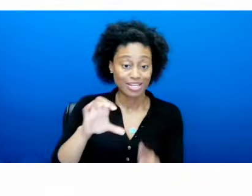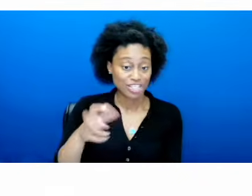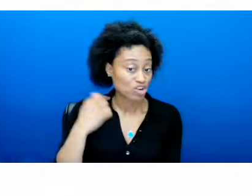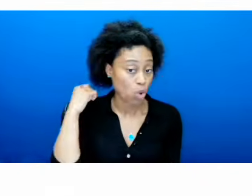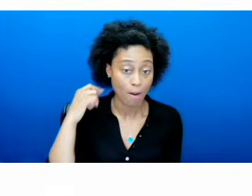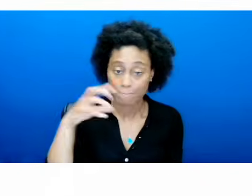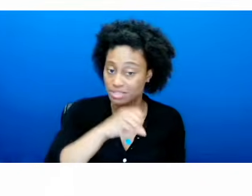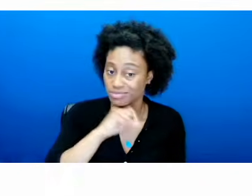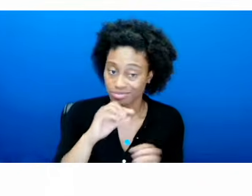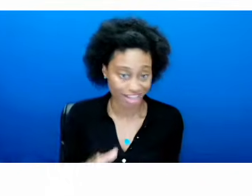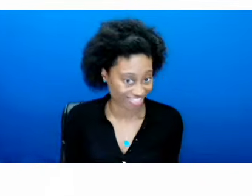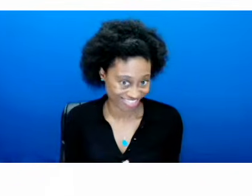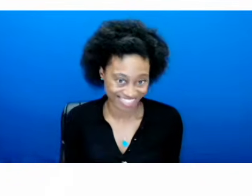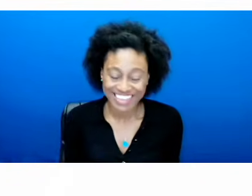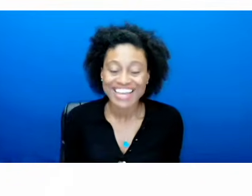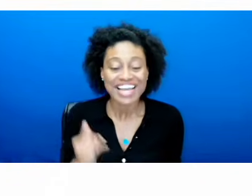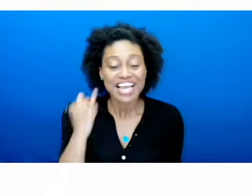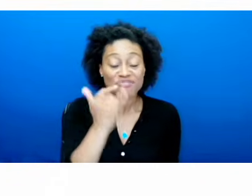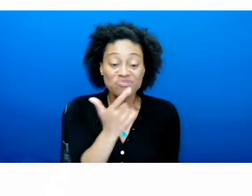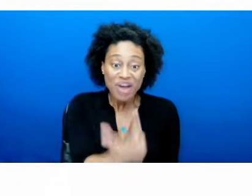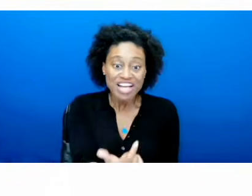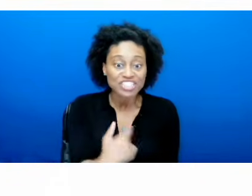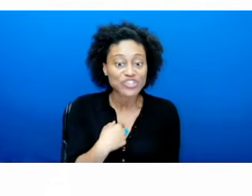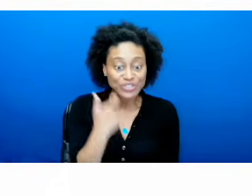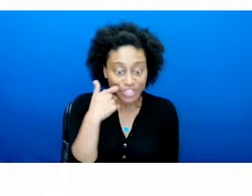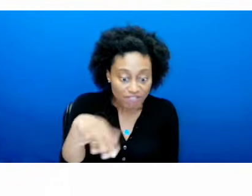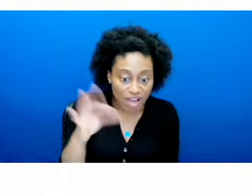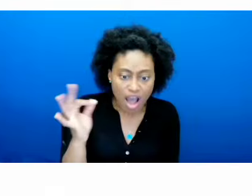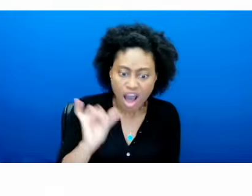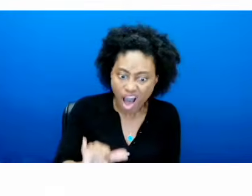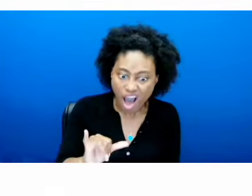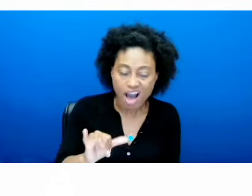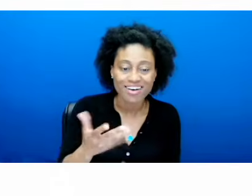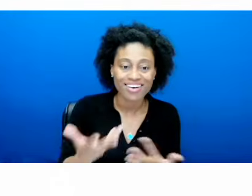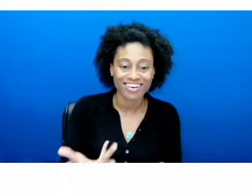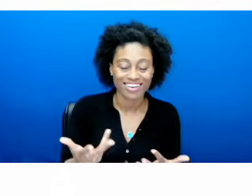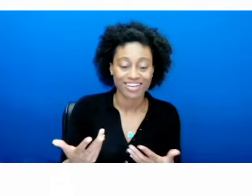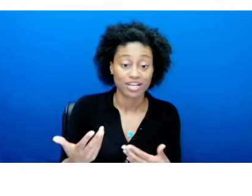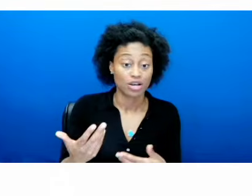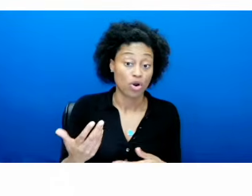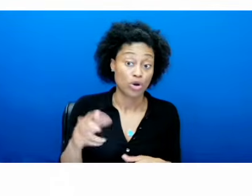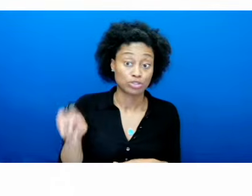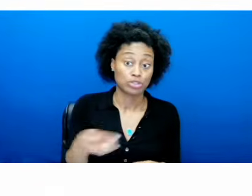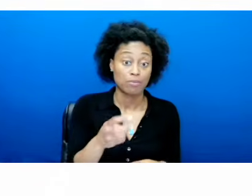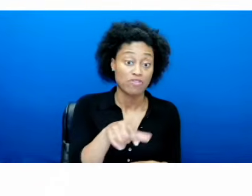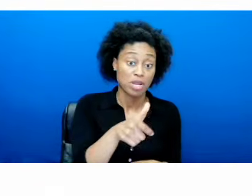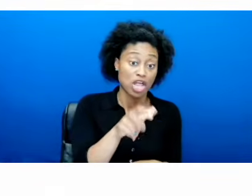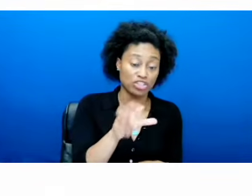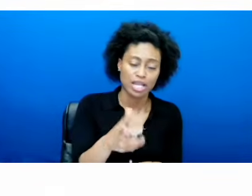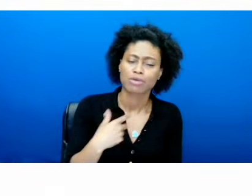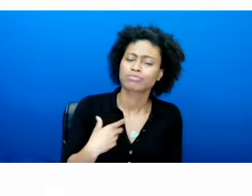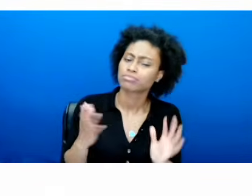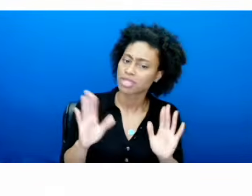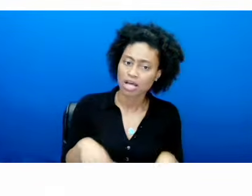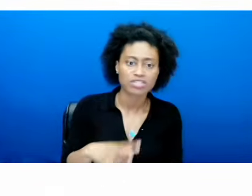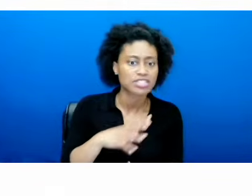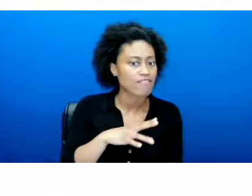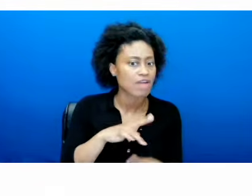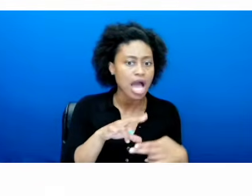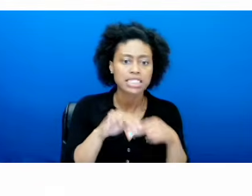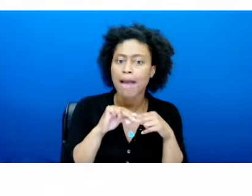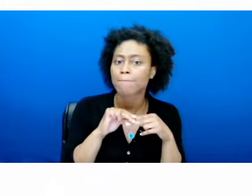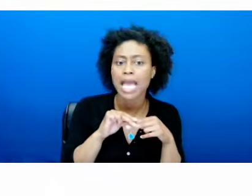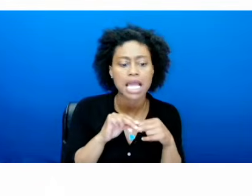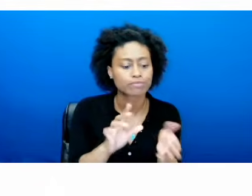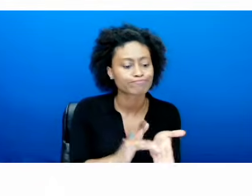beat. So if you're watching and you're just discovering us or coming here from another channel, definitely tap in and click